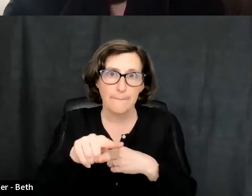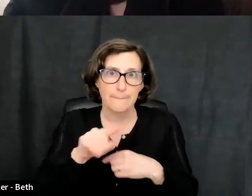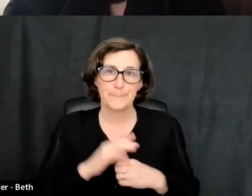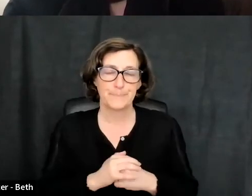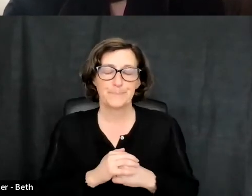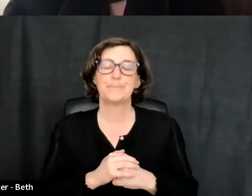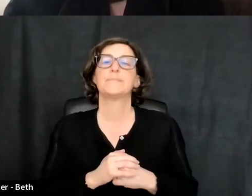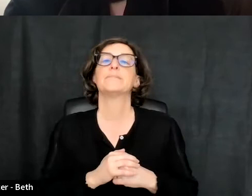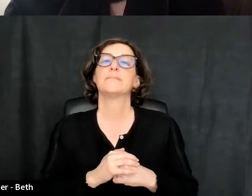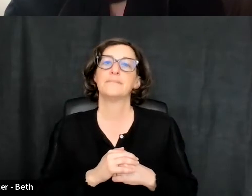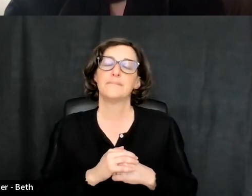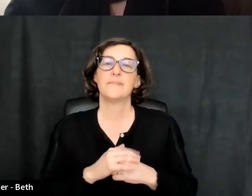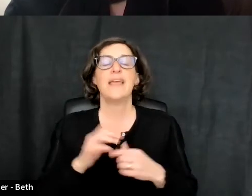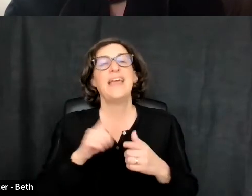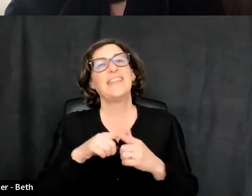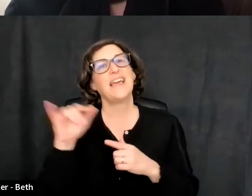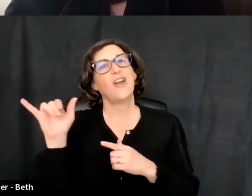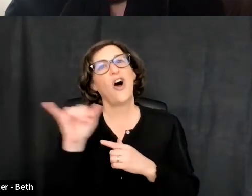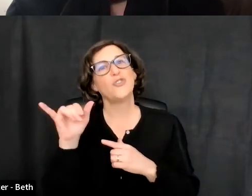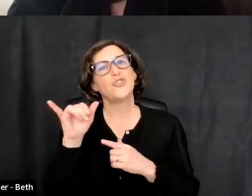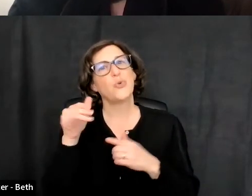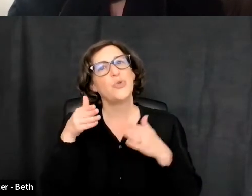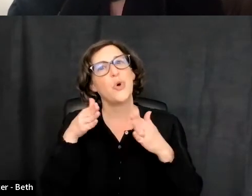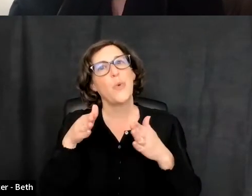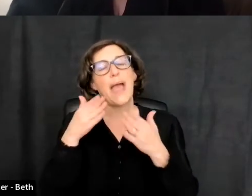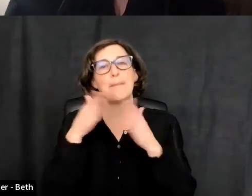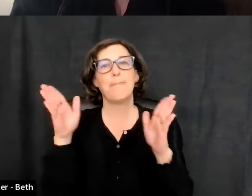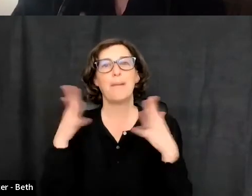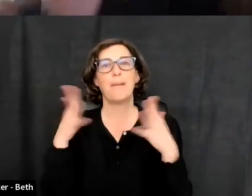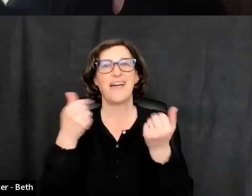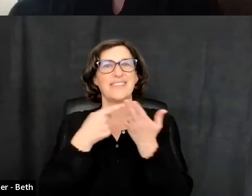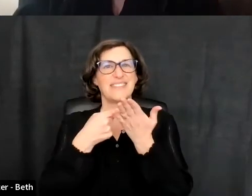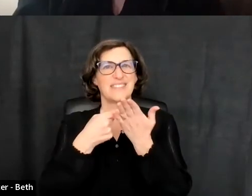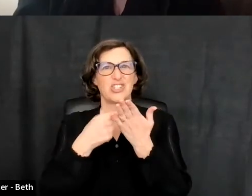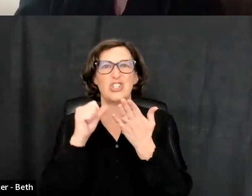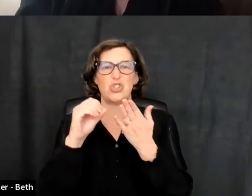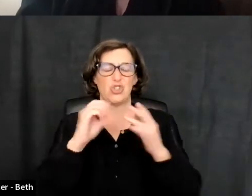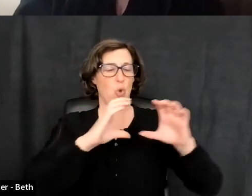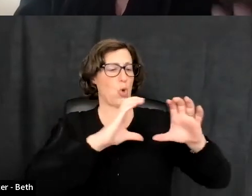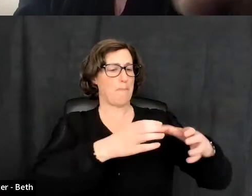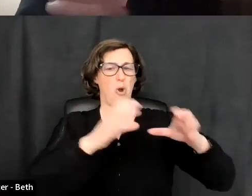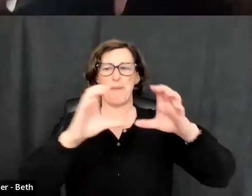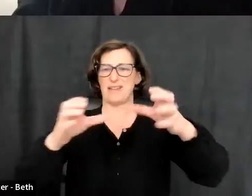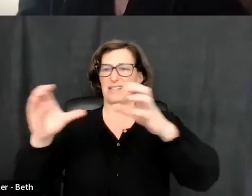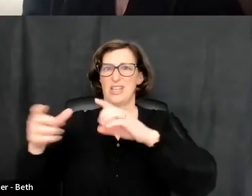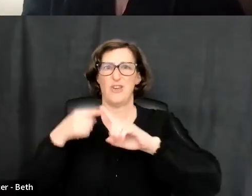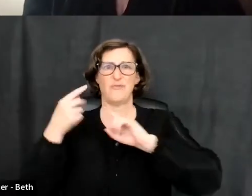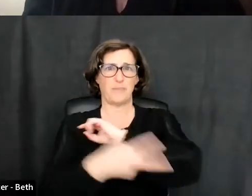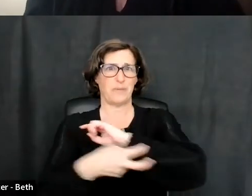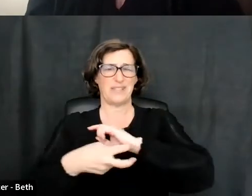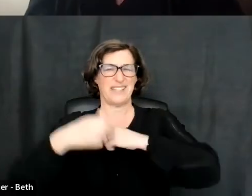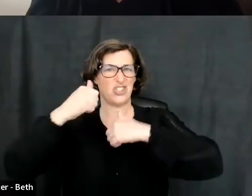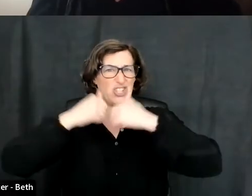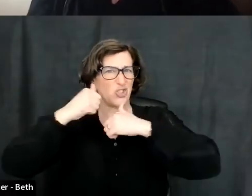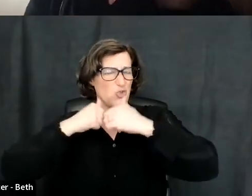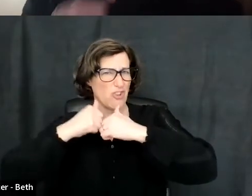So, you know, and then also just like the way that public health discourse is so compartmentalized from criminalization as a structure,